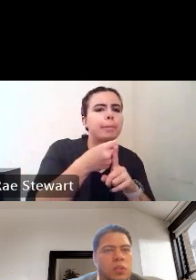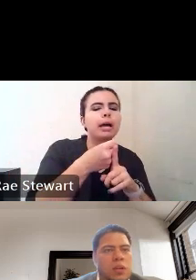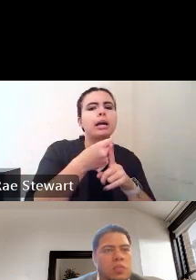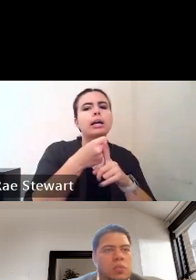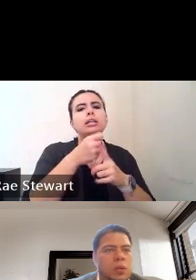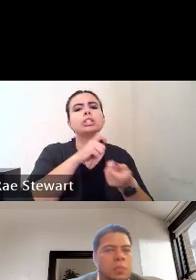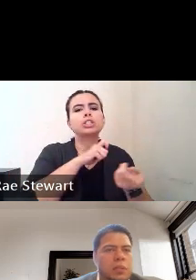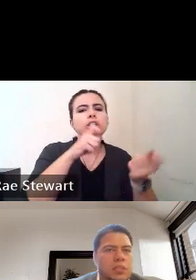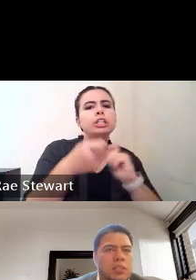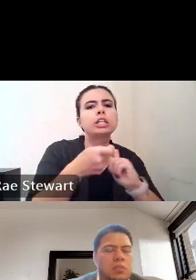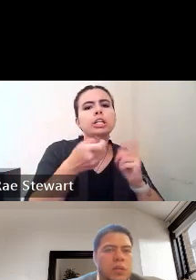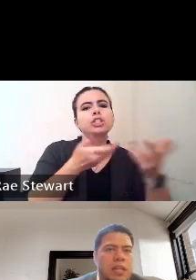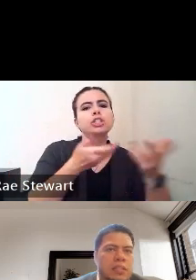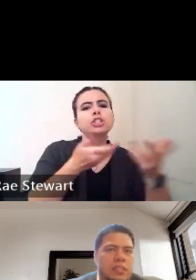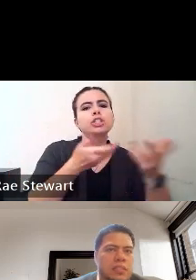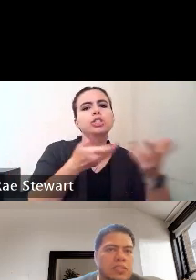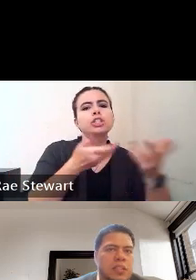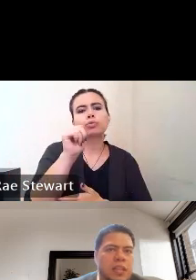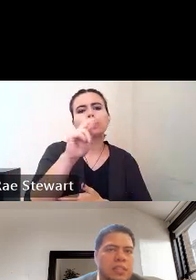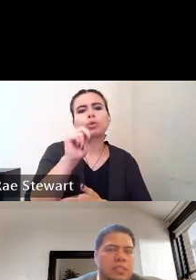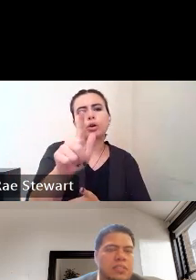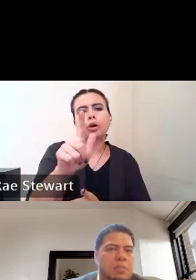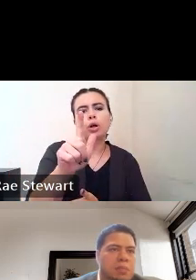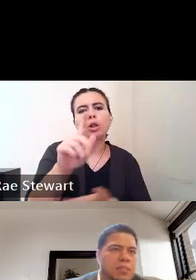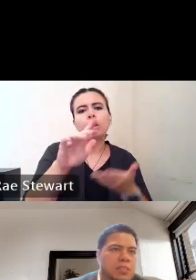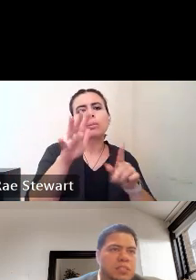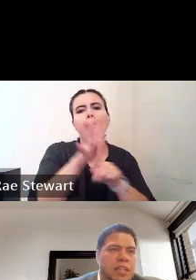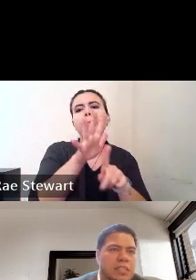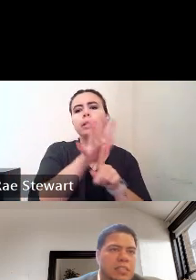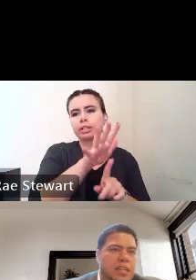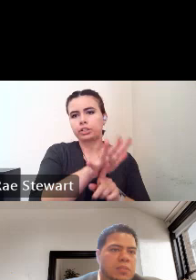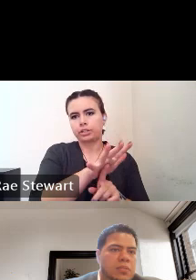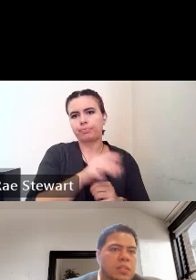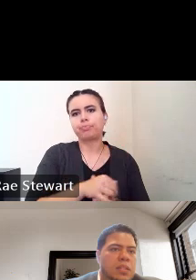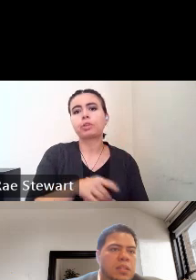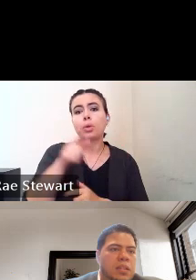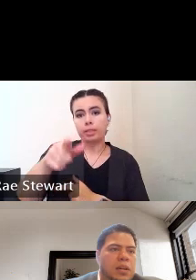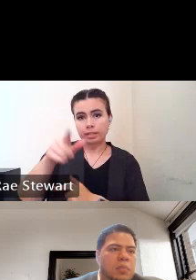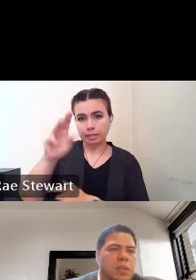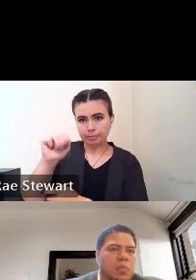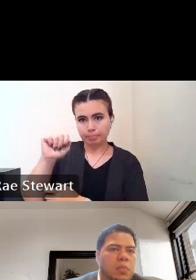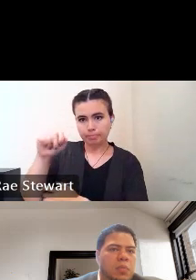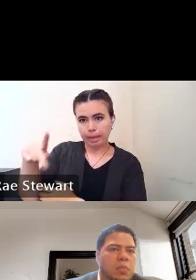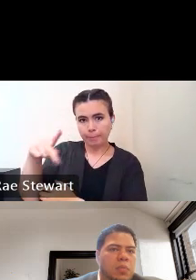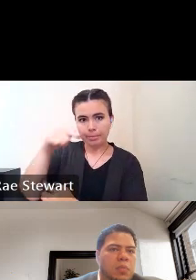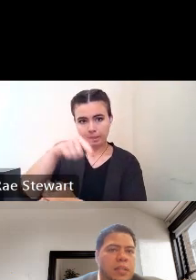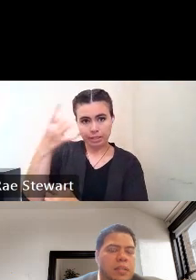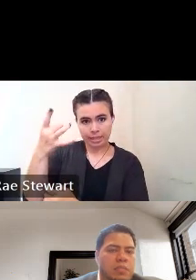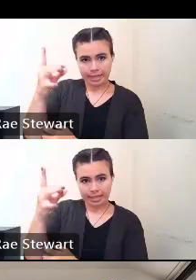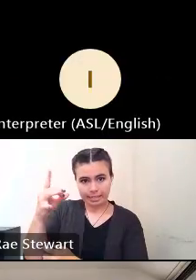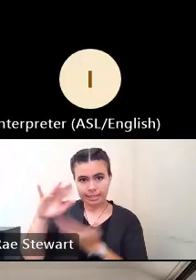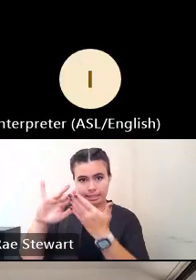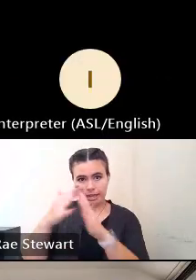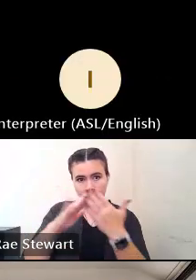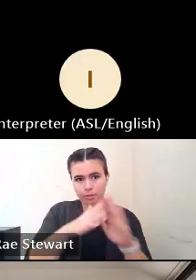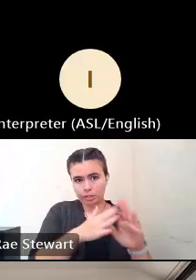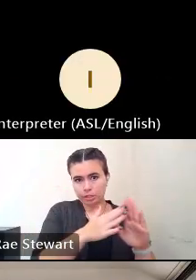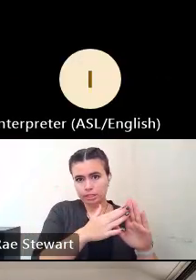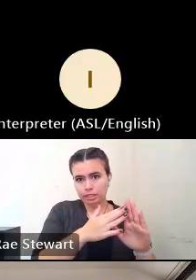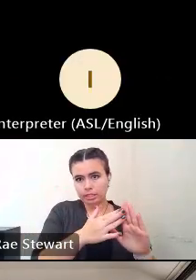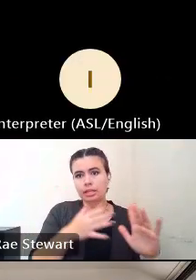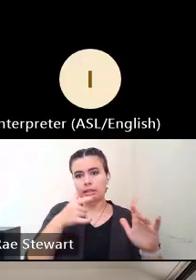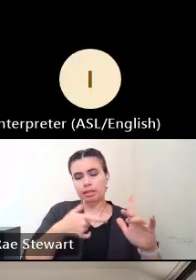are we serving our rural population? In Rhode Island, this is the map. This is the 18 towns that define what